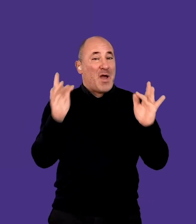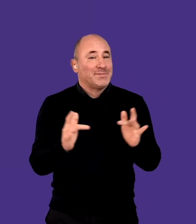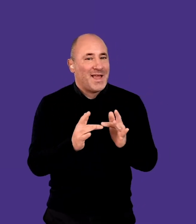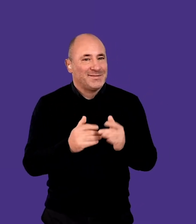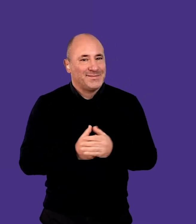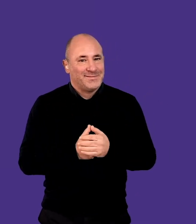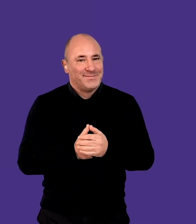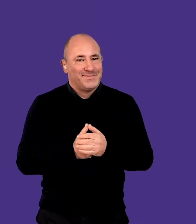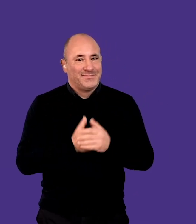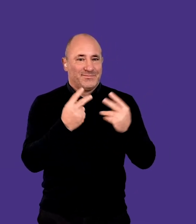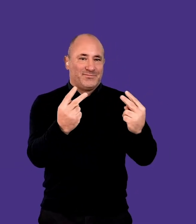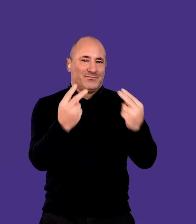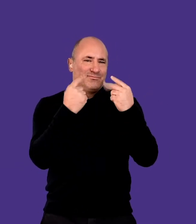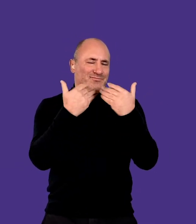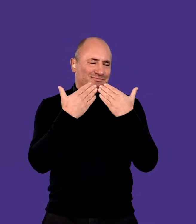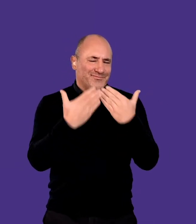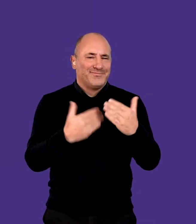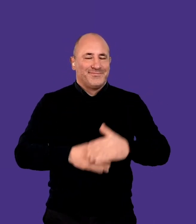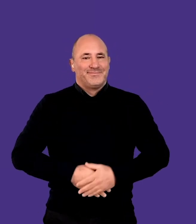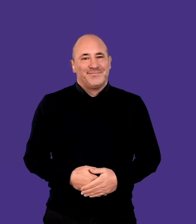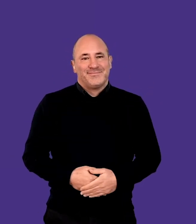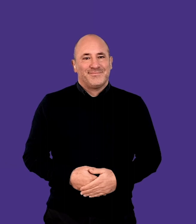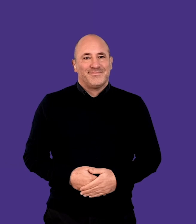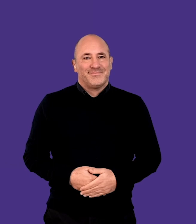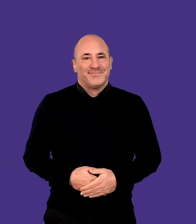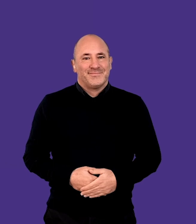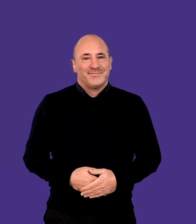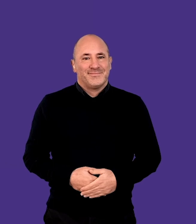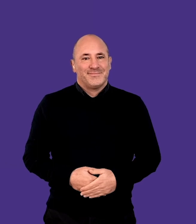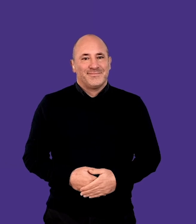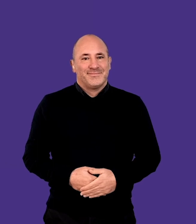recordings of all of them will be available on our website. Thank you for watching and listening.